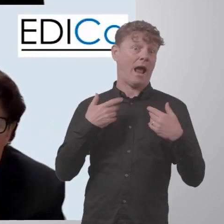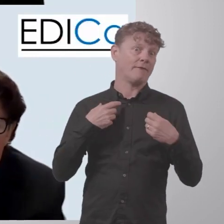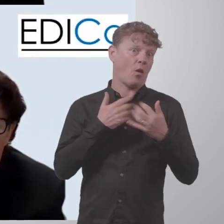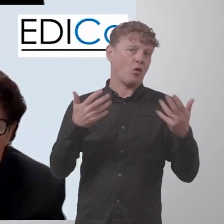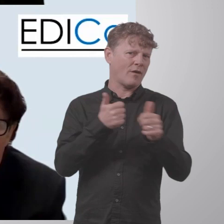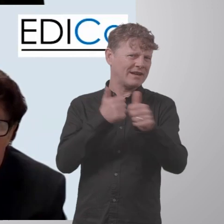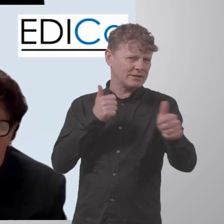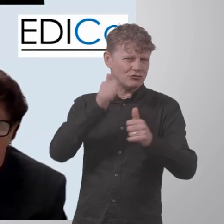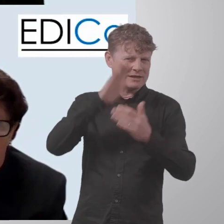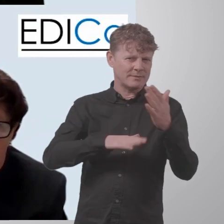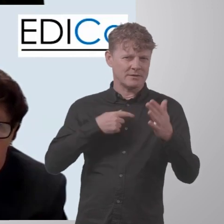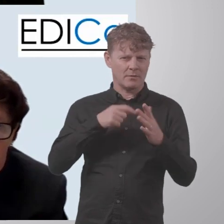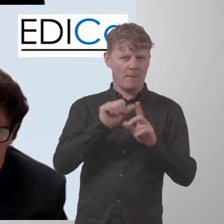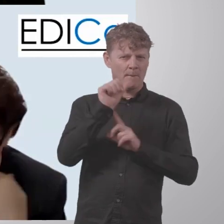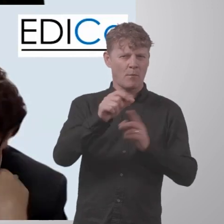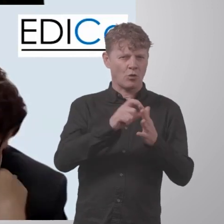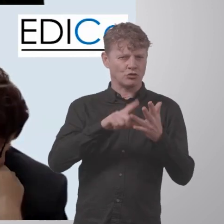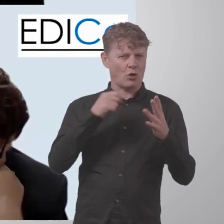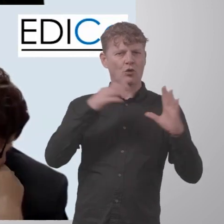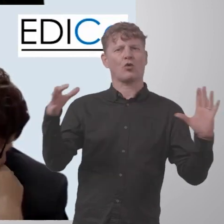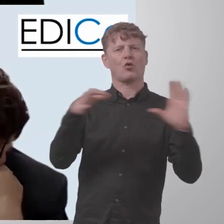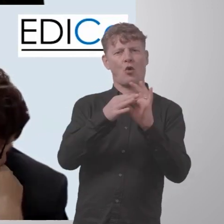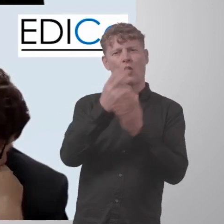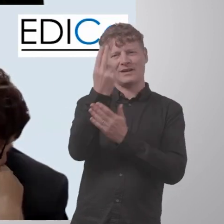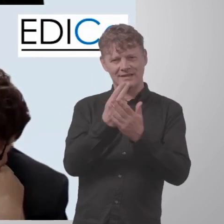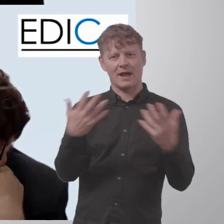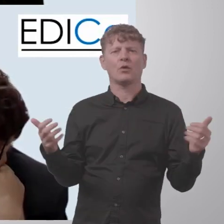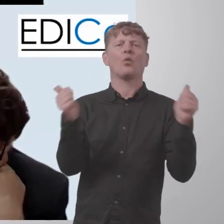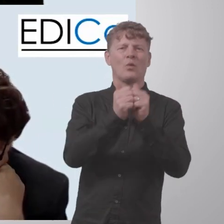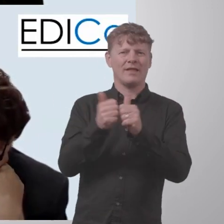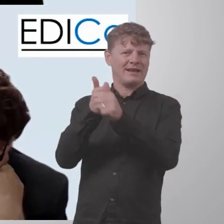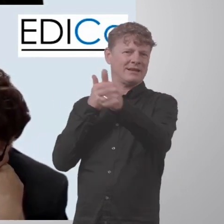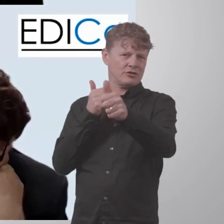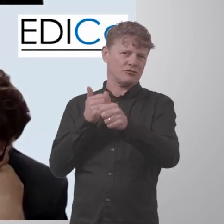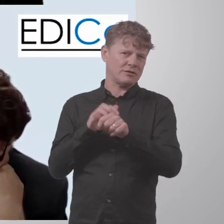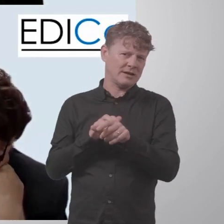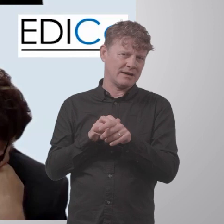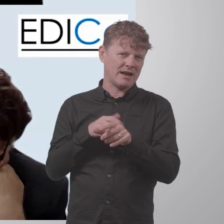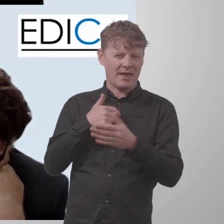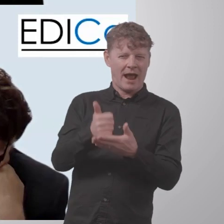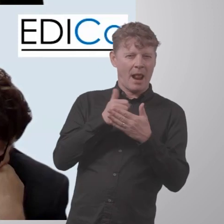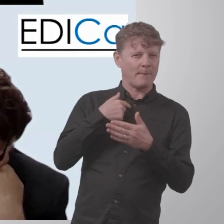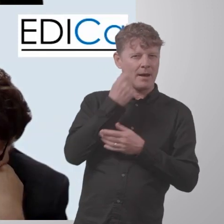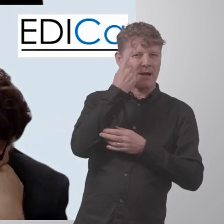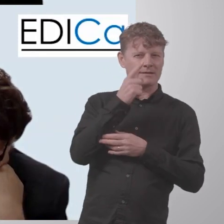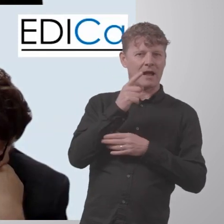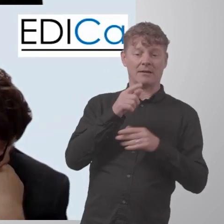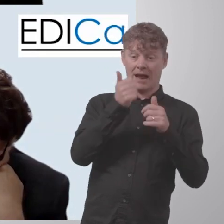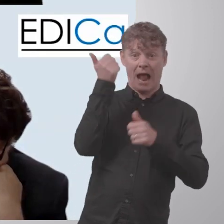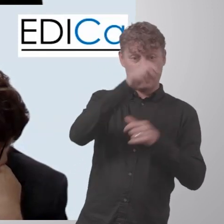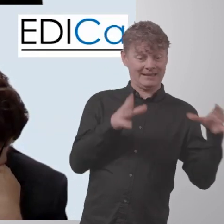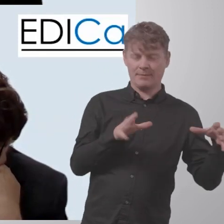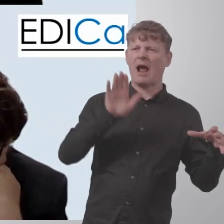was co-designing with industry. That helped me understand how people speak outside of academia, because I think it can be a real challenge if you've never